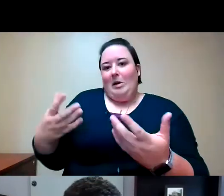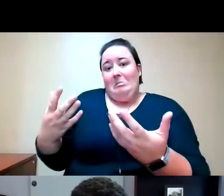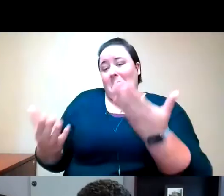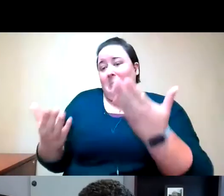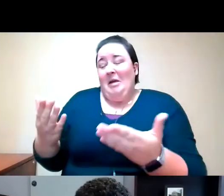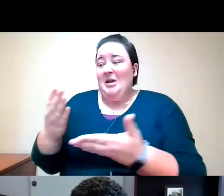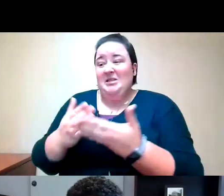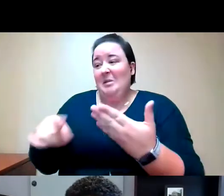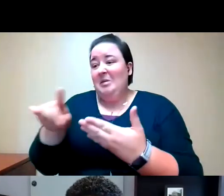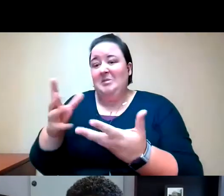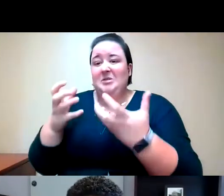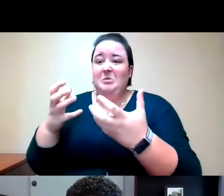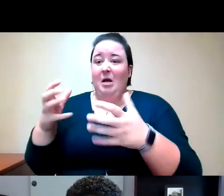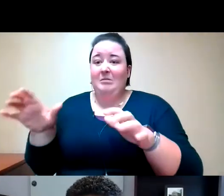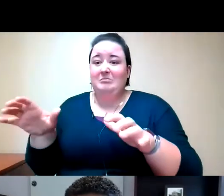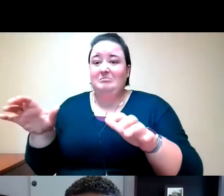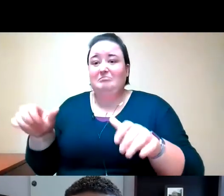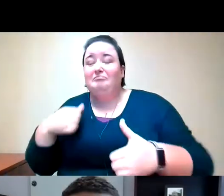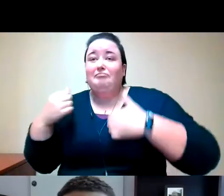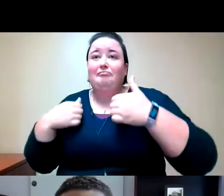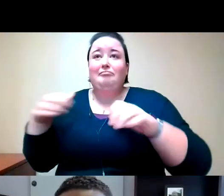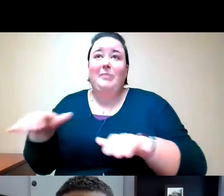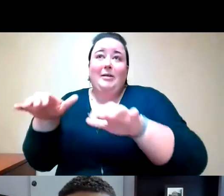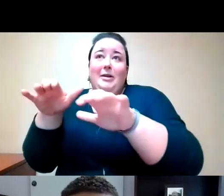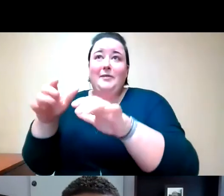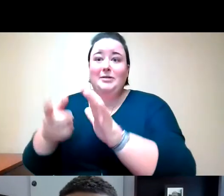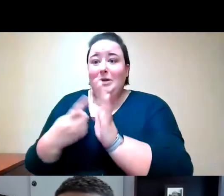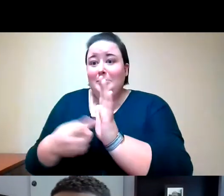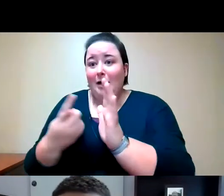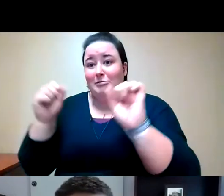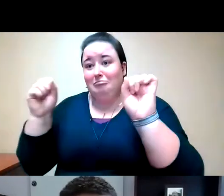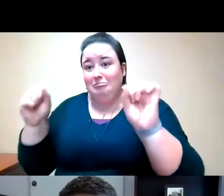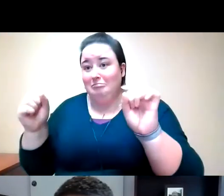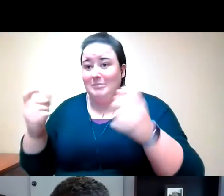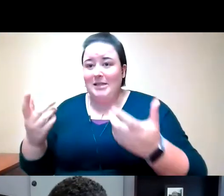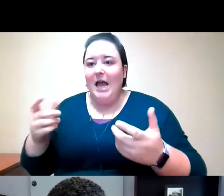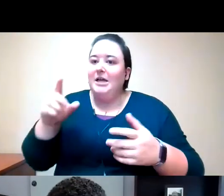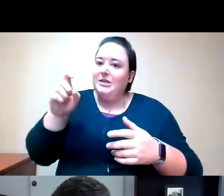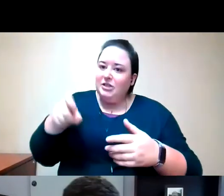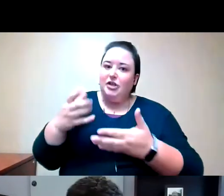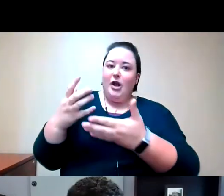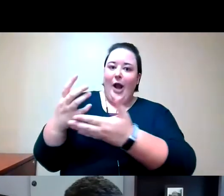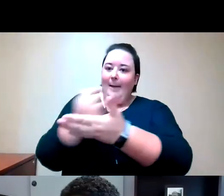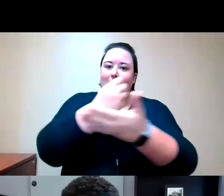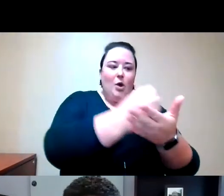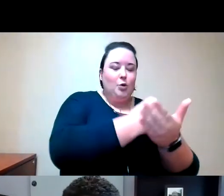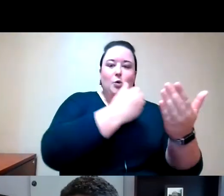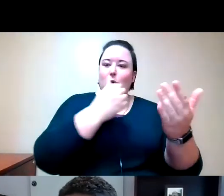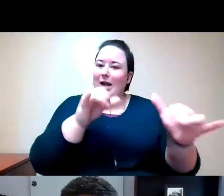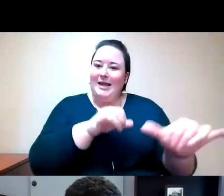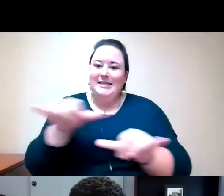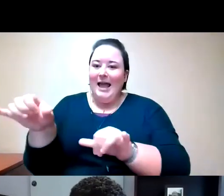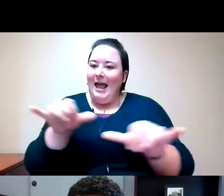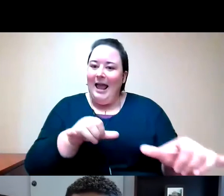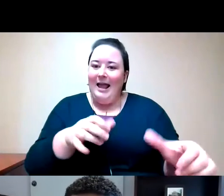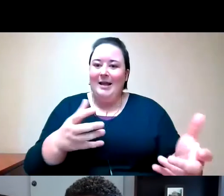maybe once in a while. Because those opportunities should exist for everyone, no matter the level of competition or an engagement